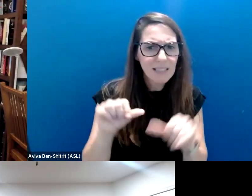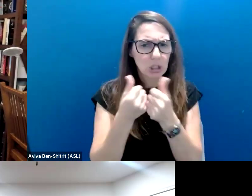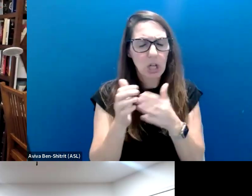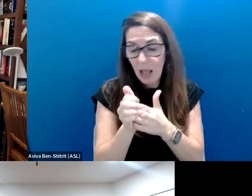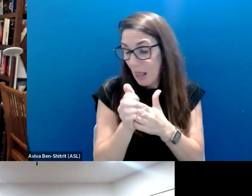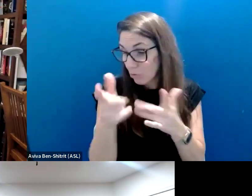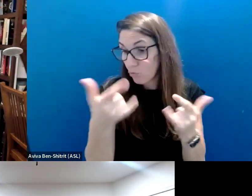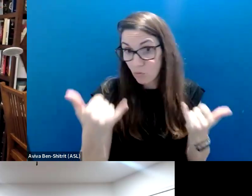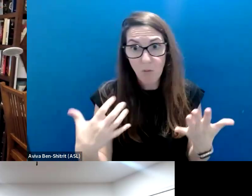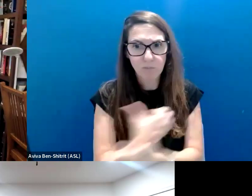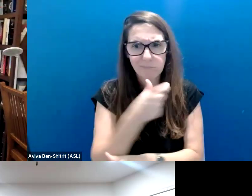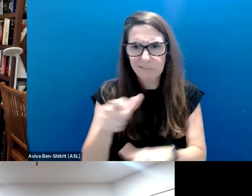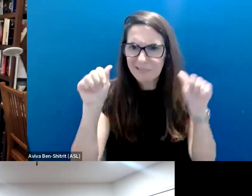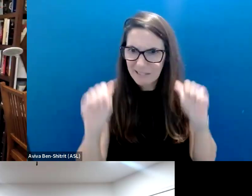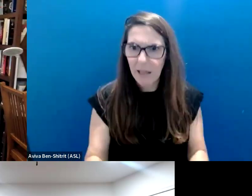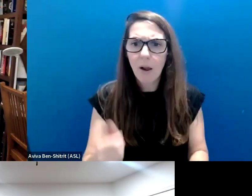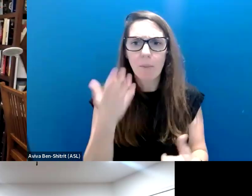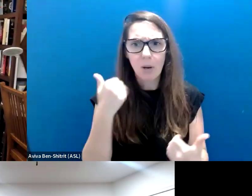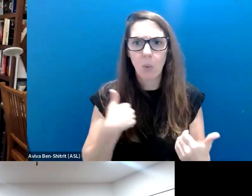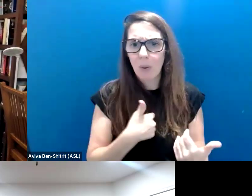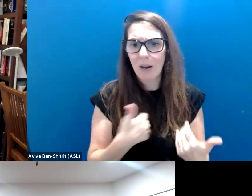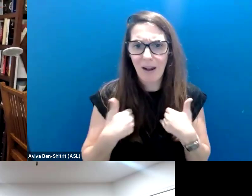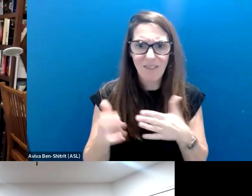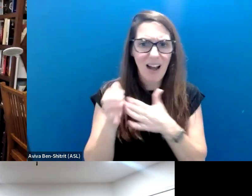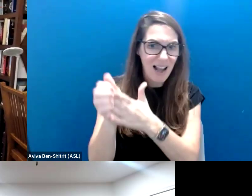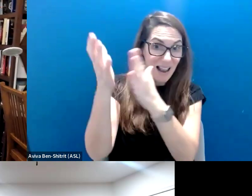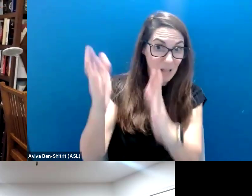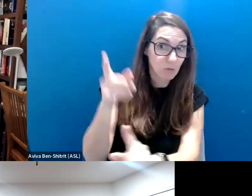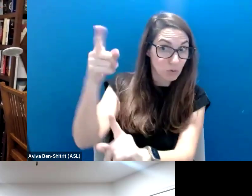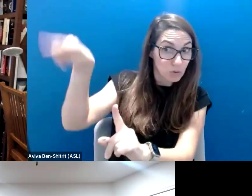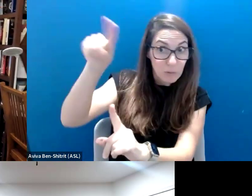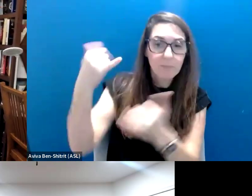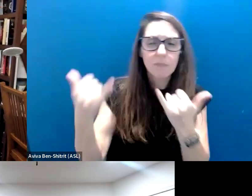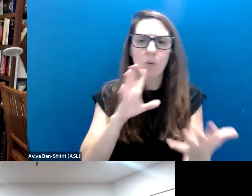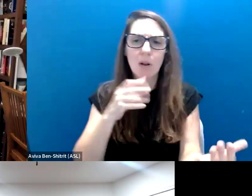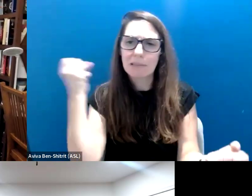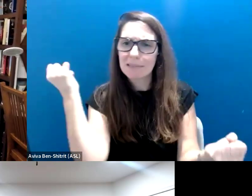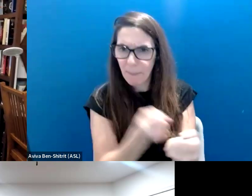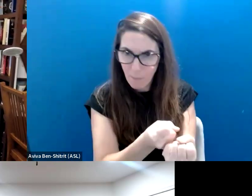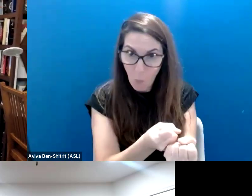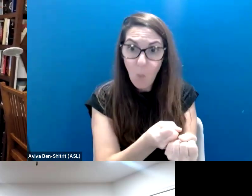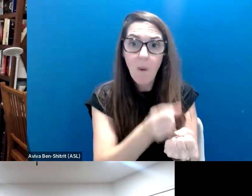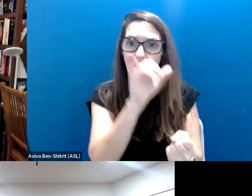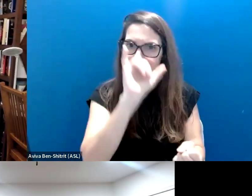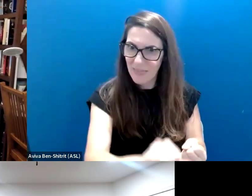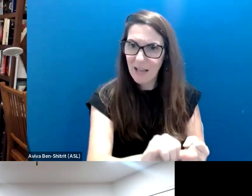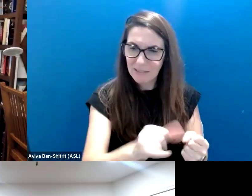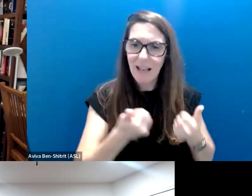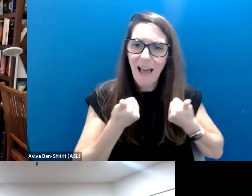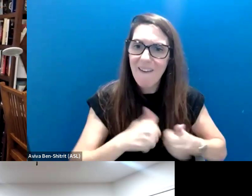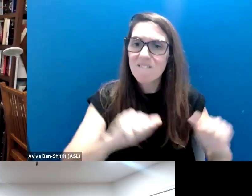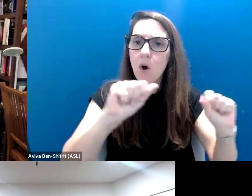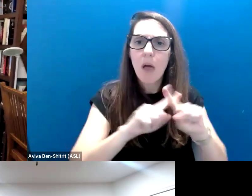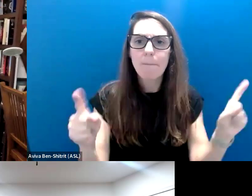that, because we currently have leadership that would be willing to support making it work. If not,